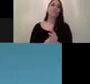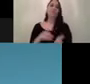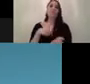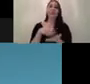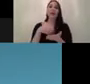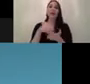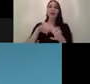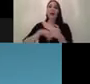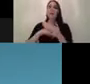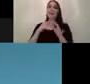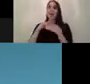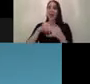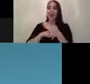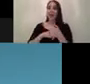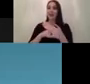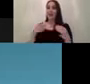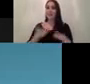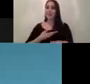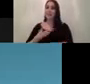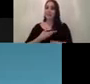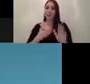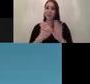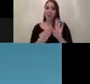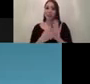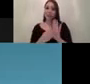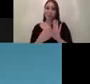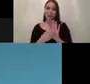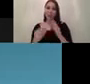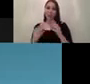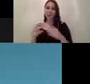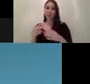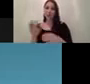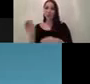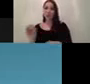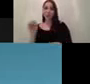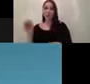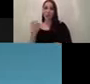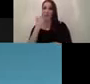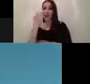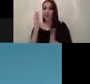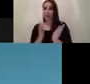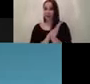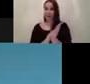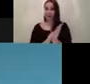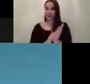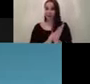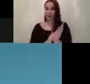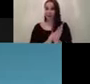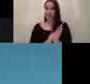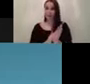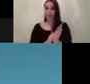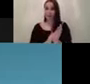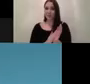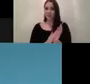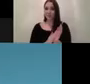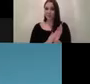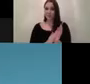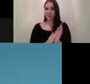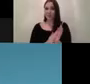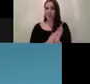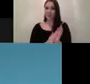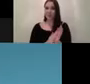model. Let's just say 10 euros per month if ever you want, or for every conference you do a one-off payment of 99 euros.